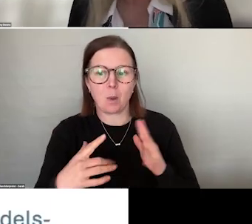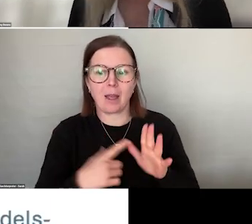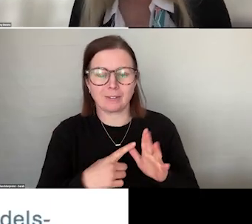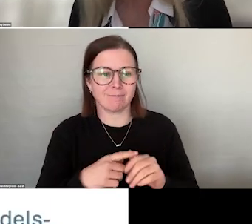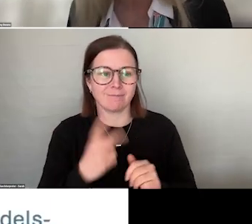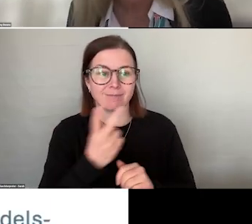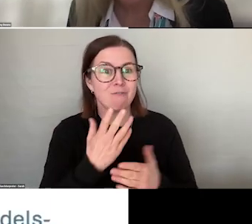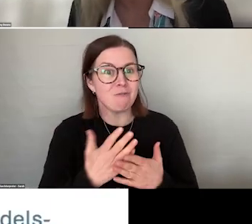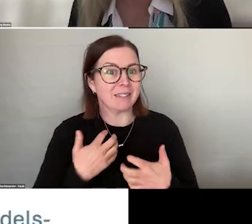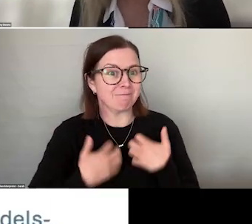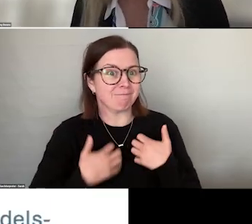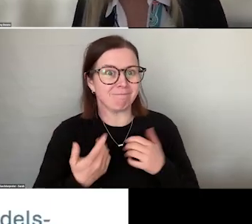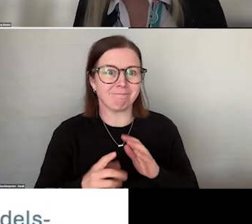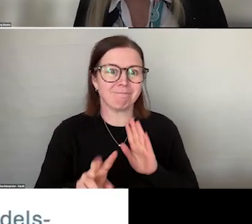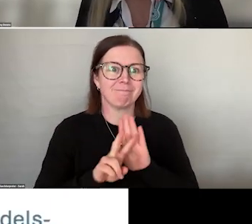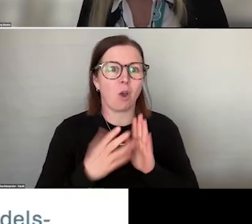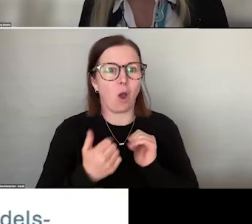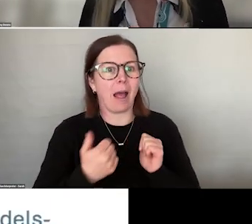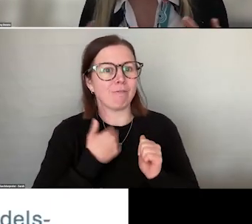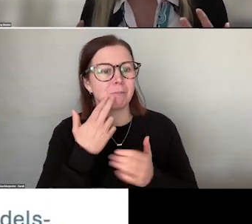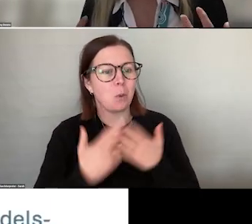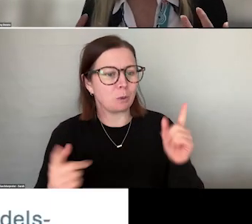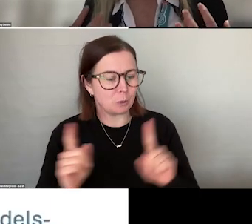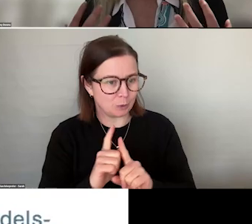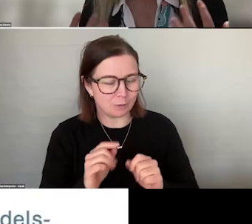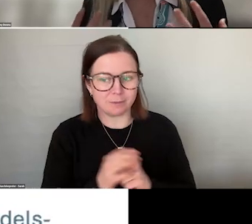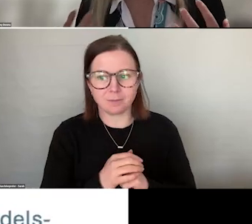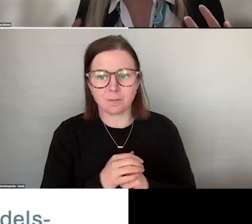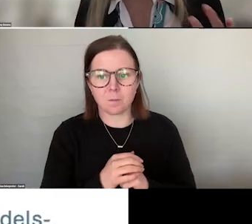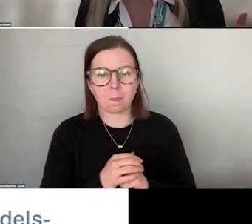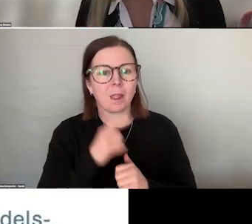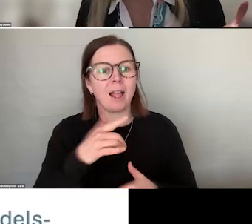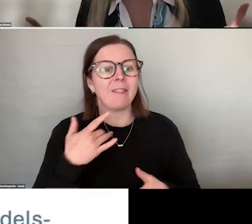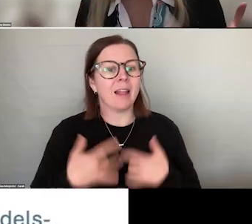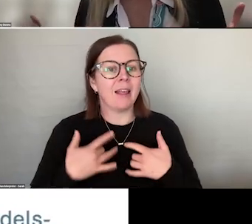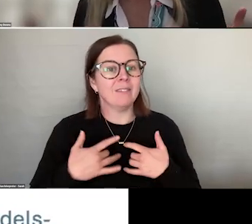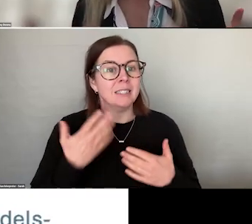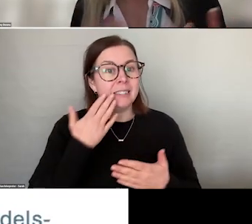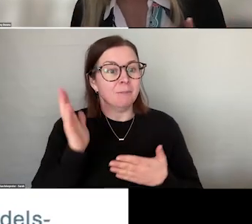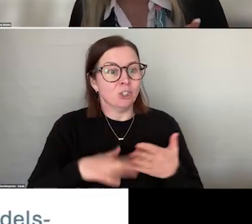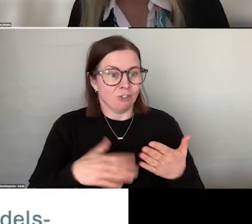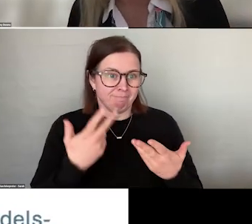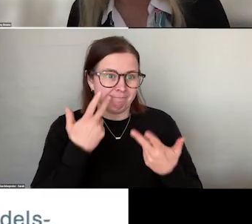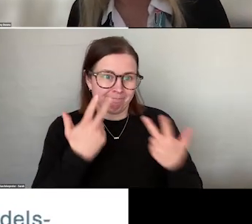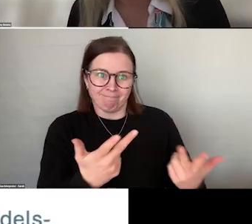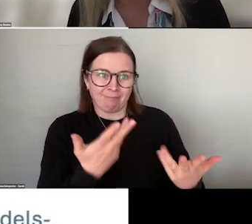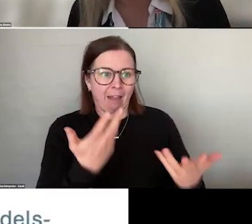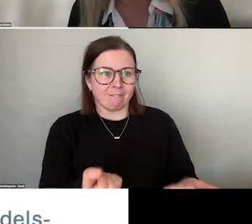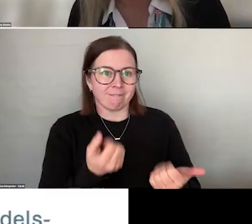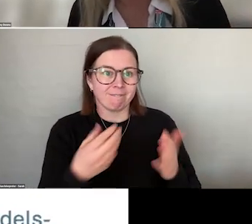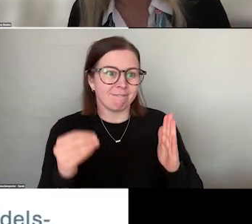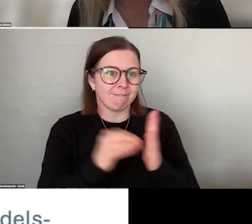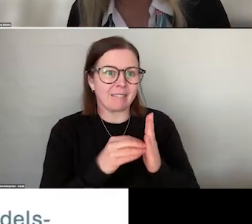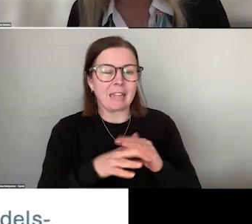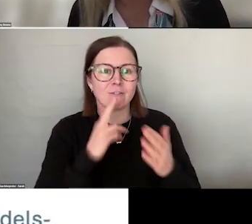they're on our report as well. So the lived experience is infused with the report, and we